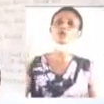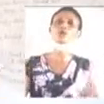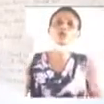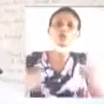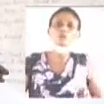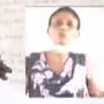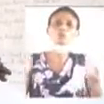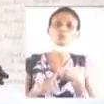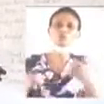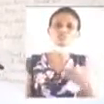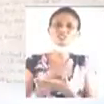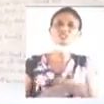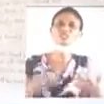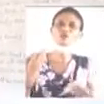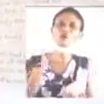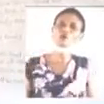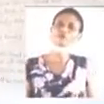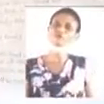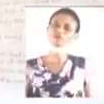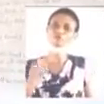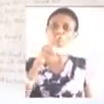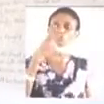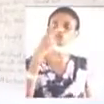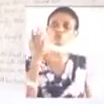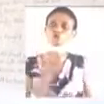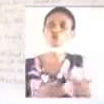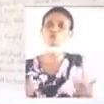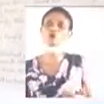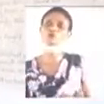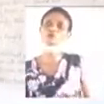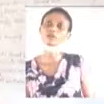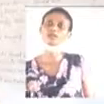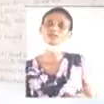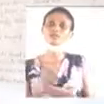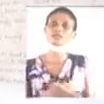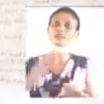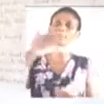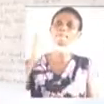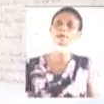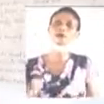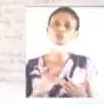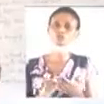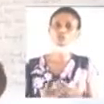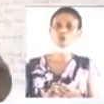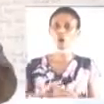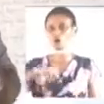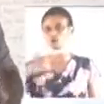the better for it. It's a preventive measure. Because when there are too many, for example, you are